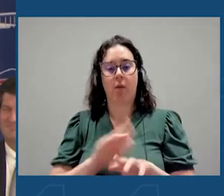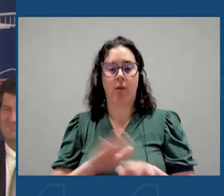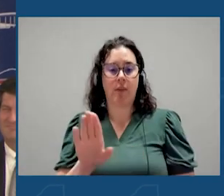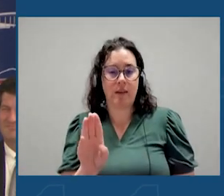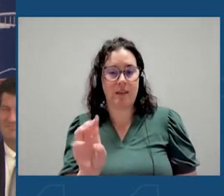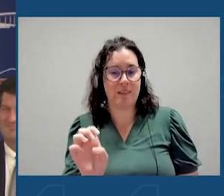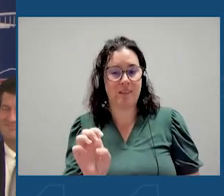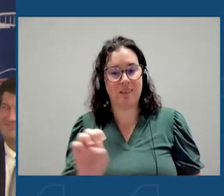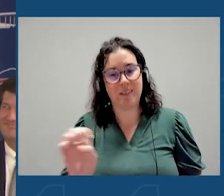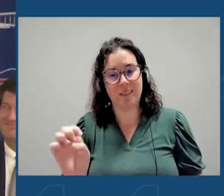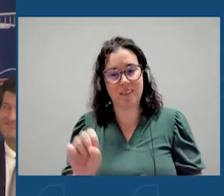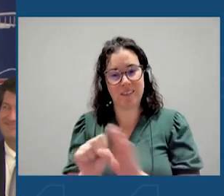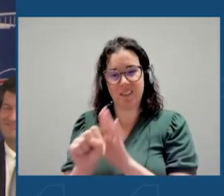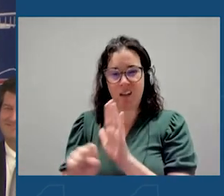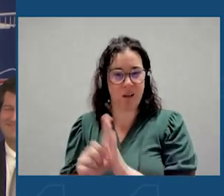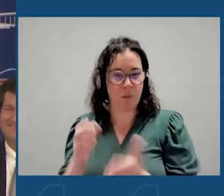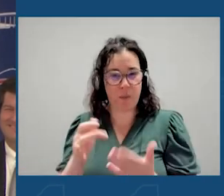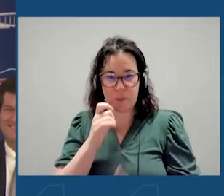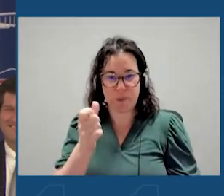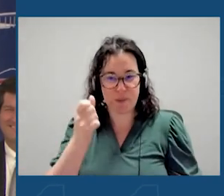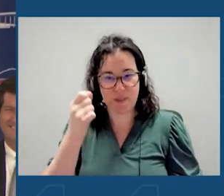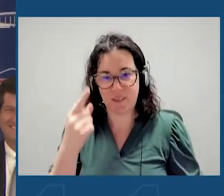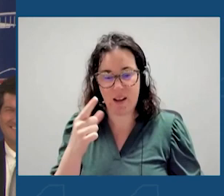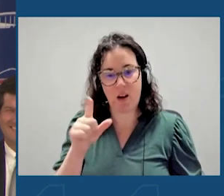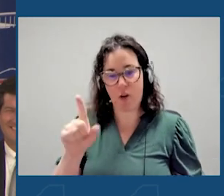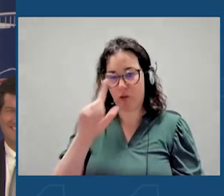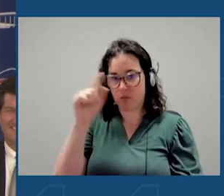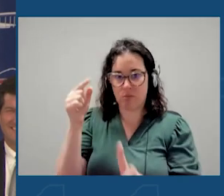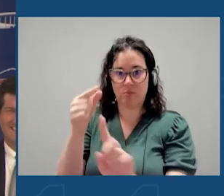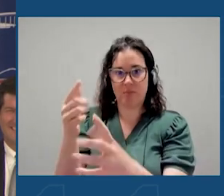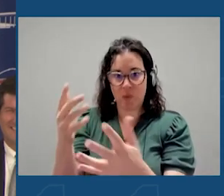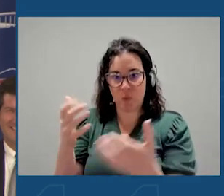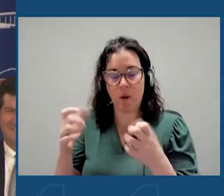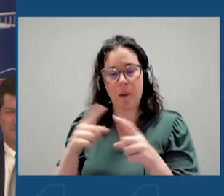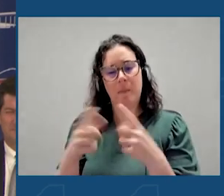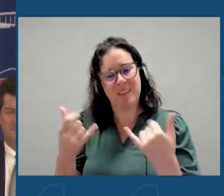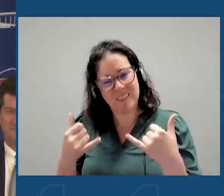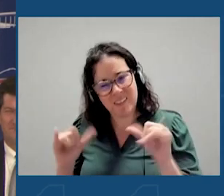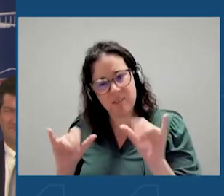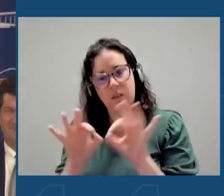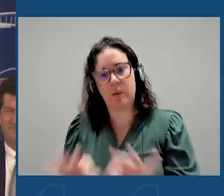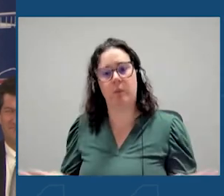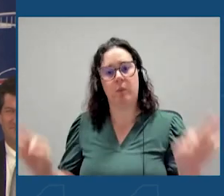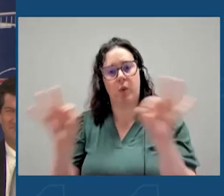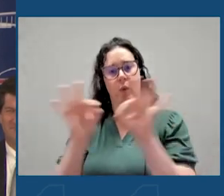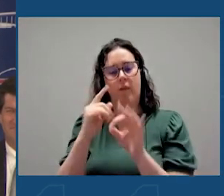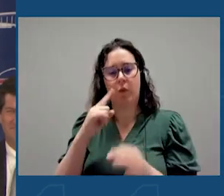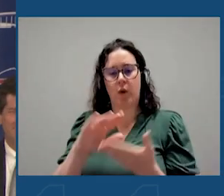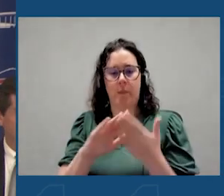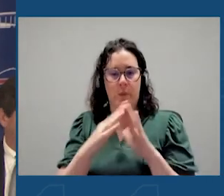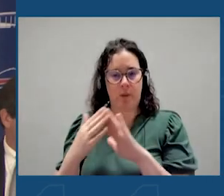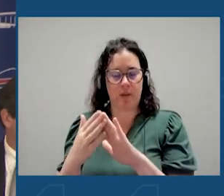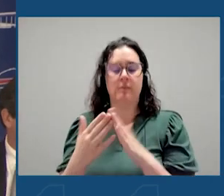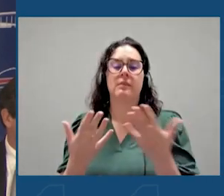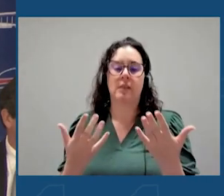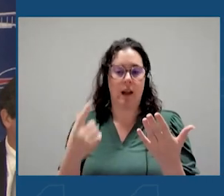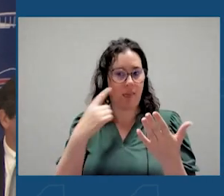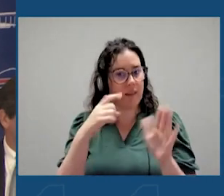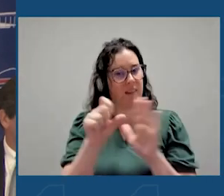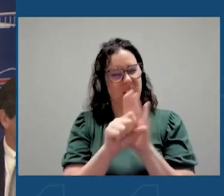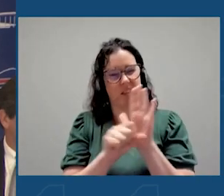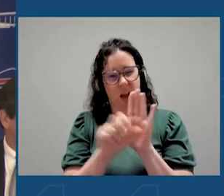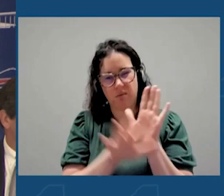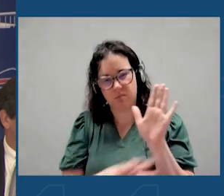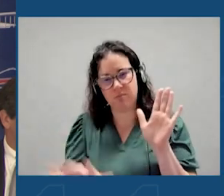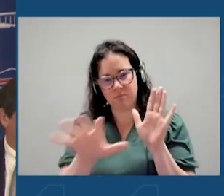not have understood the desire that she had, but it was really important to this community and I think to the state in general.